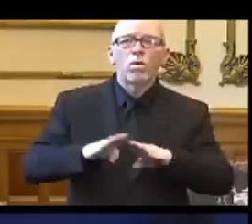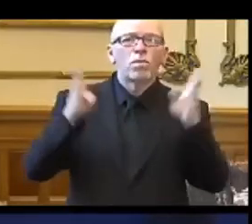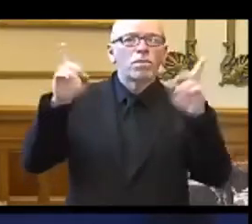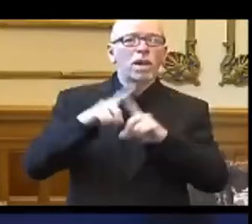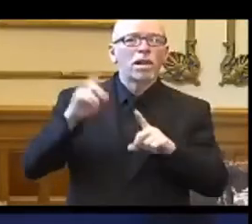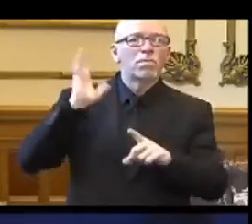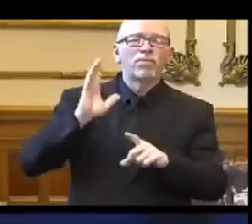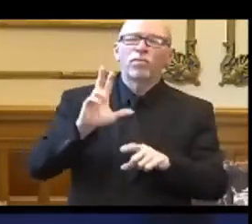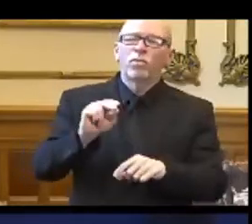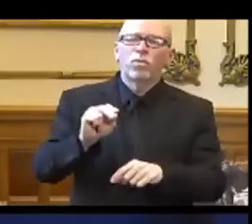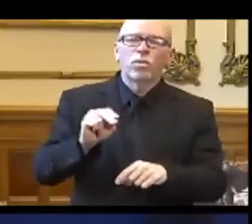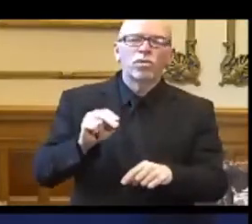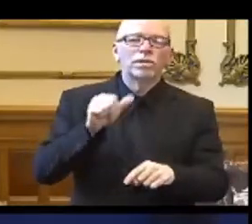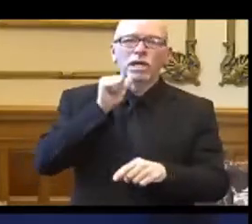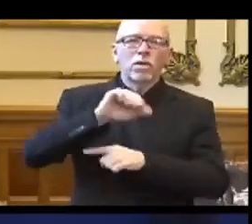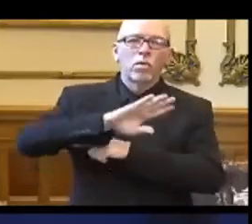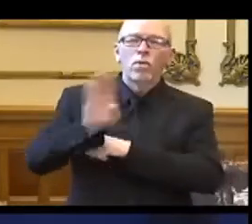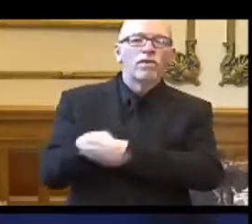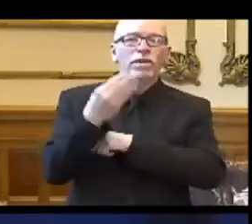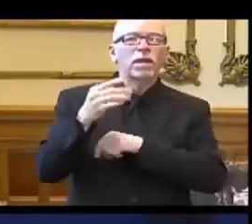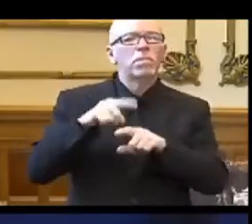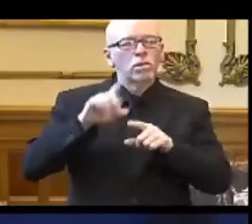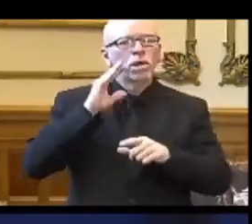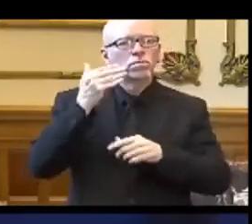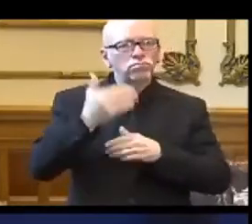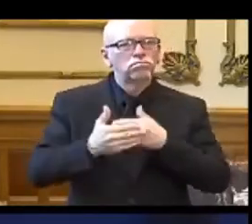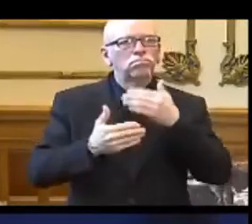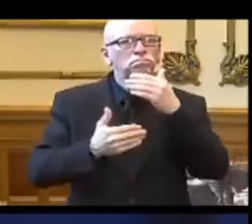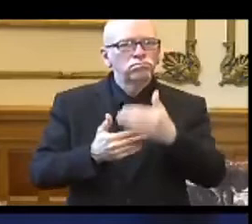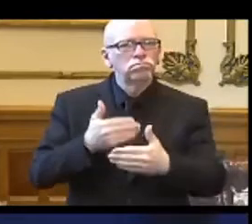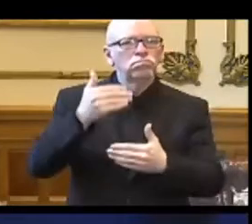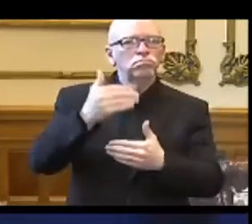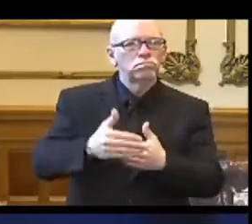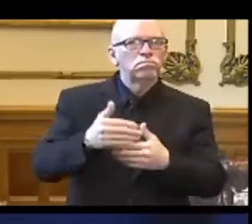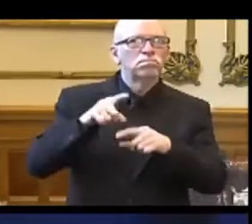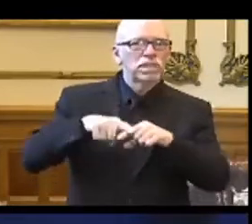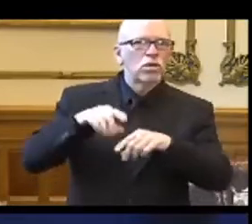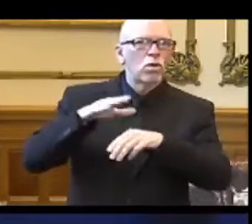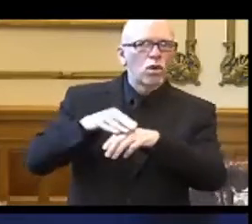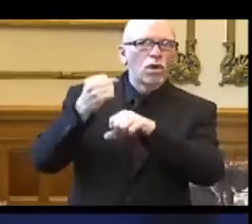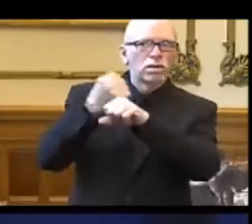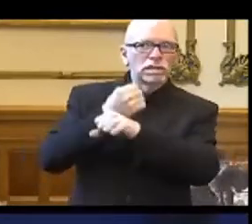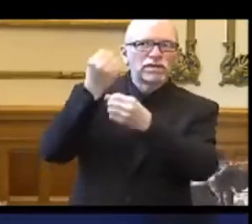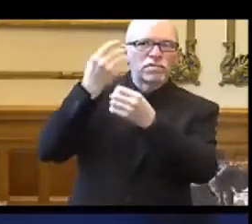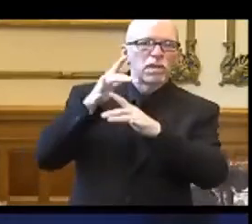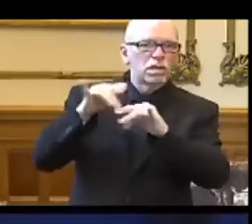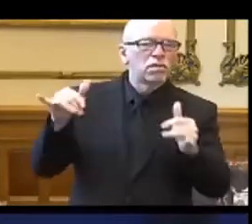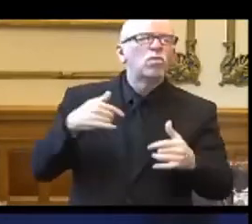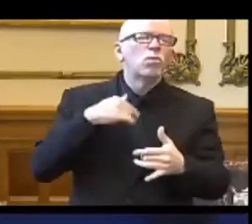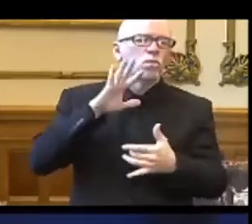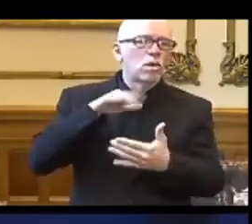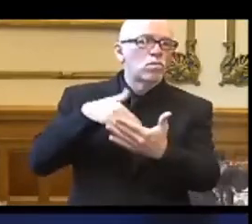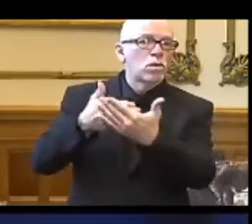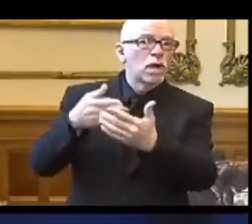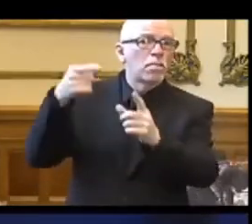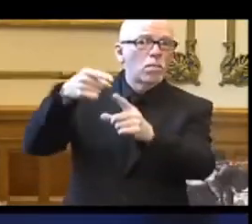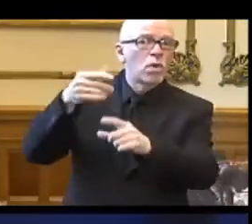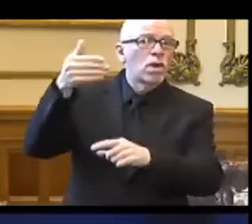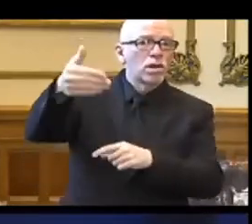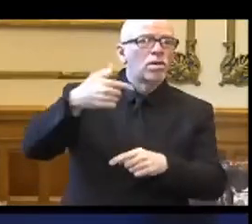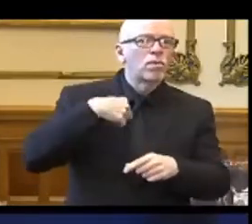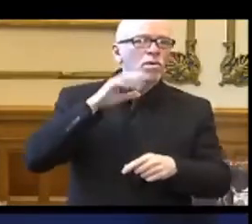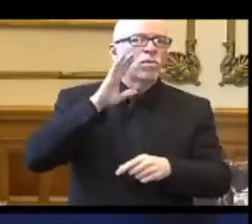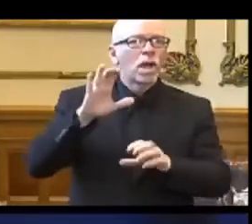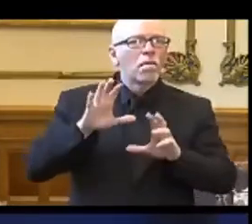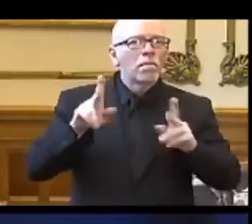be overnight, but very methodically, very data-driven, and we'll get to that point to where we're back